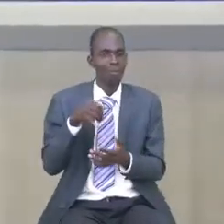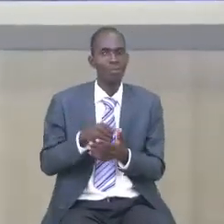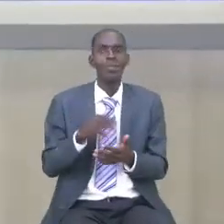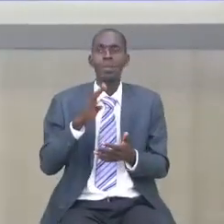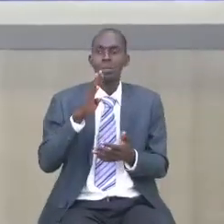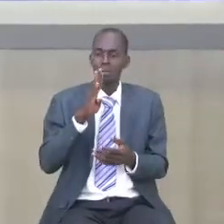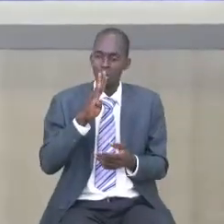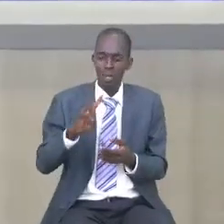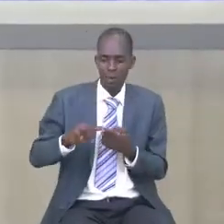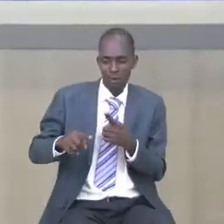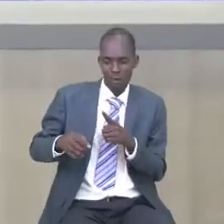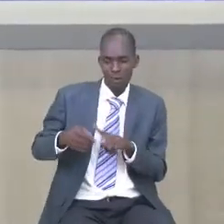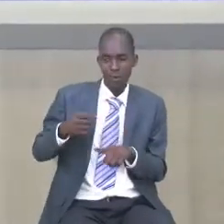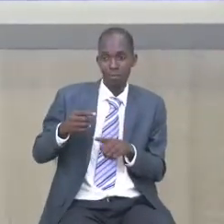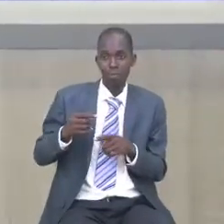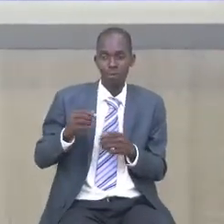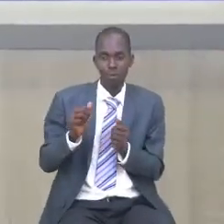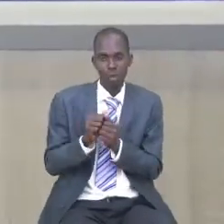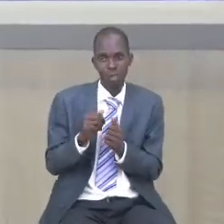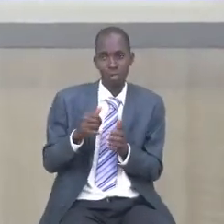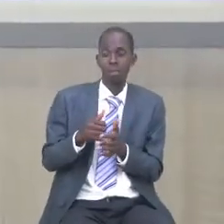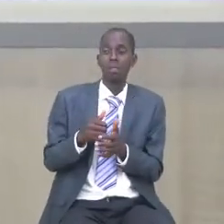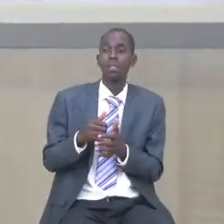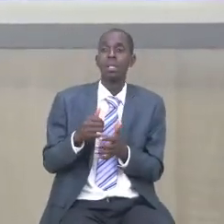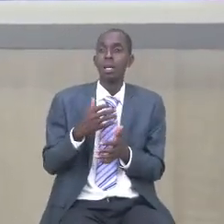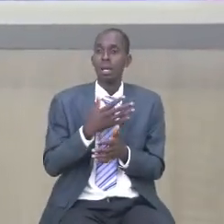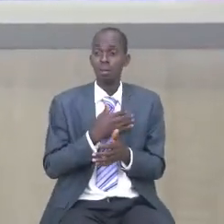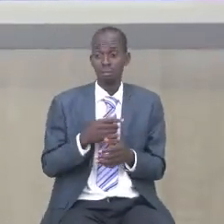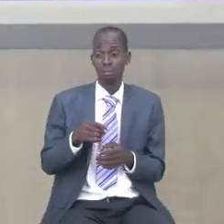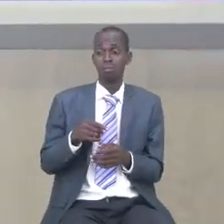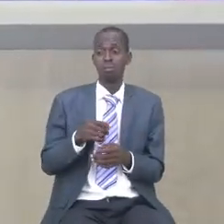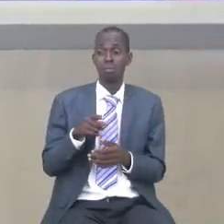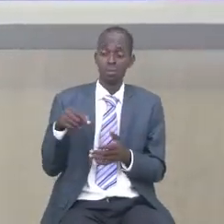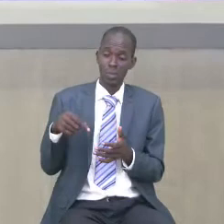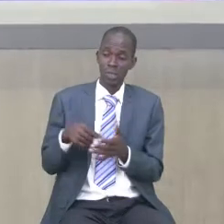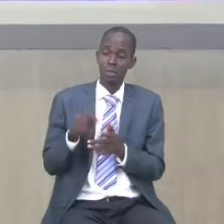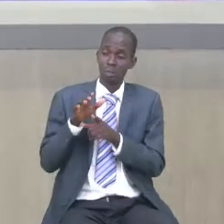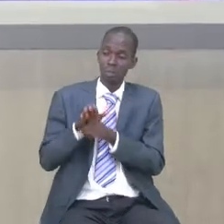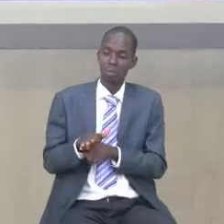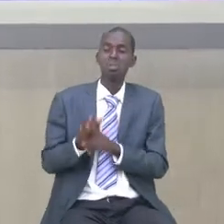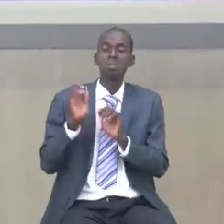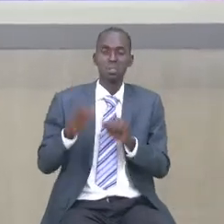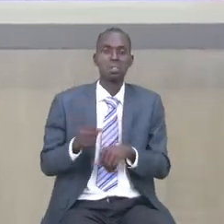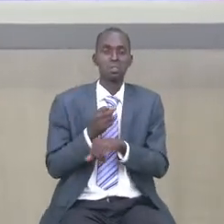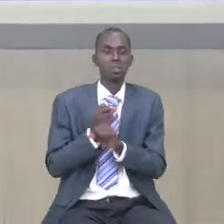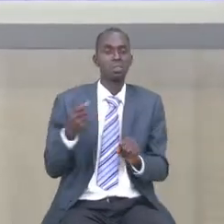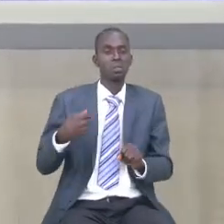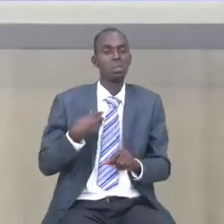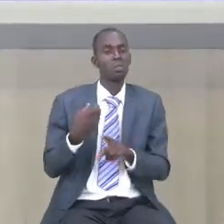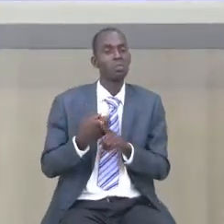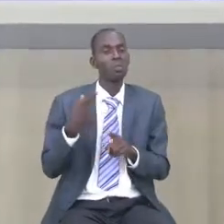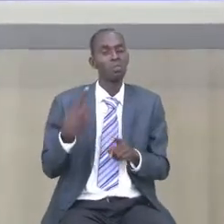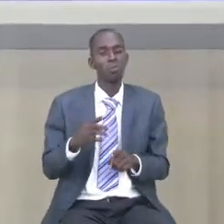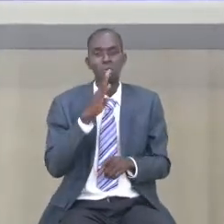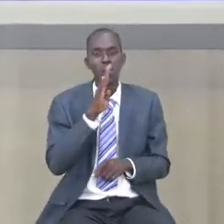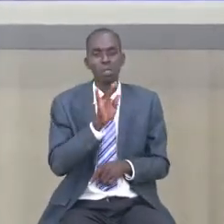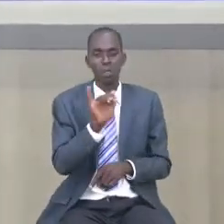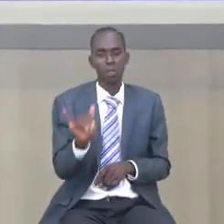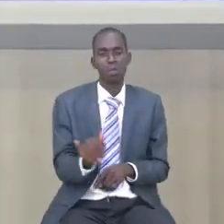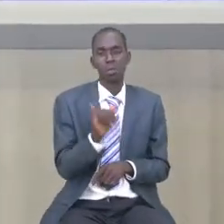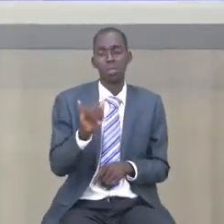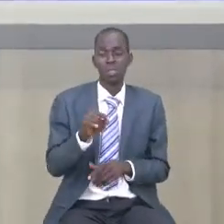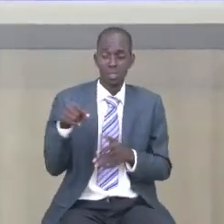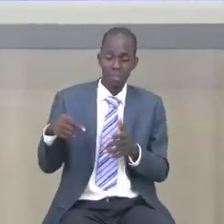that pressure, and say, this one will deliver me from mediocrity. This one will